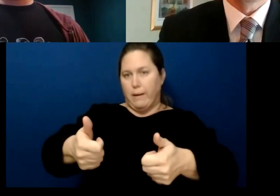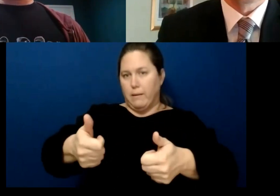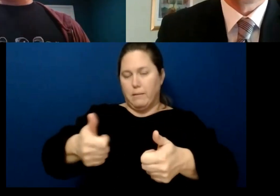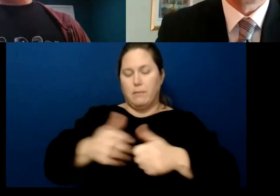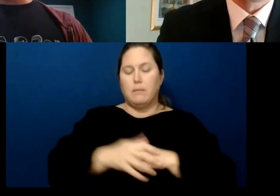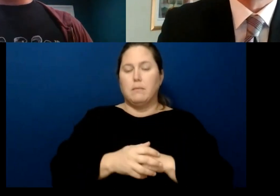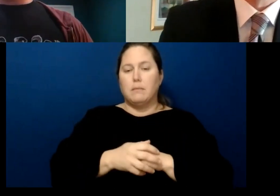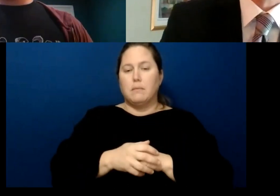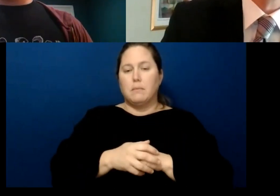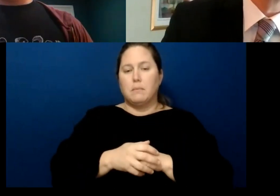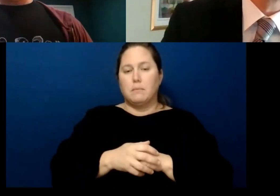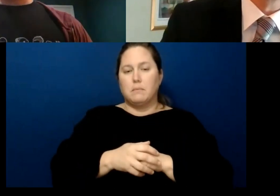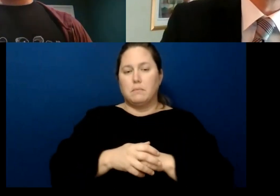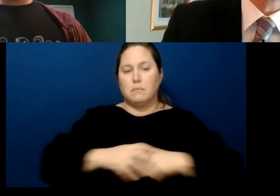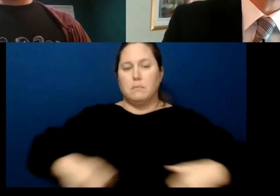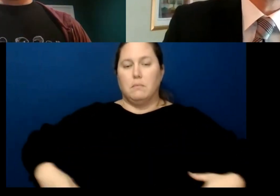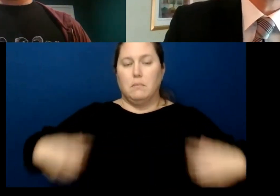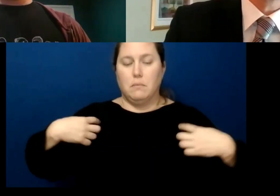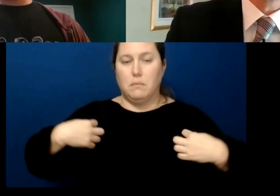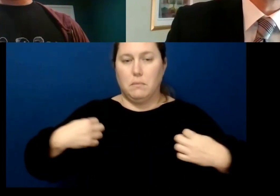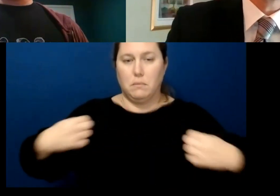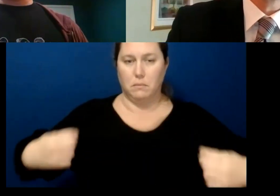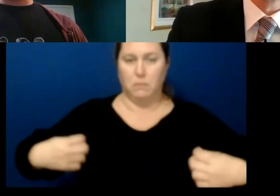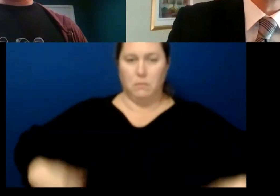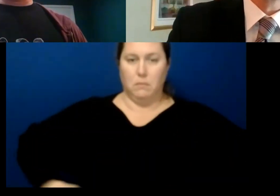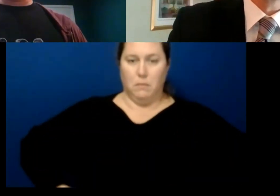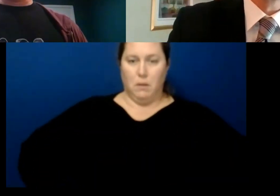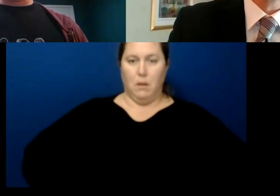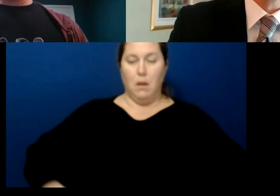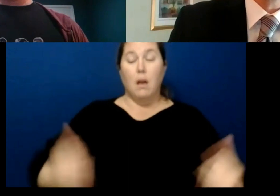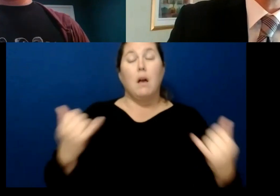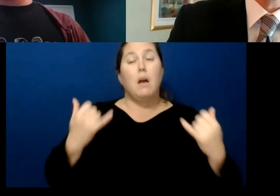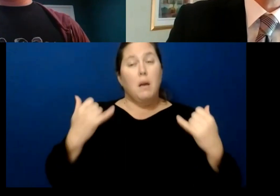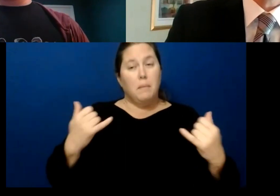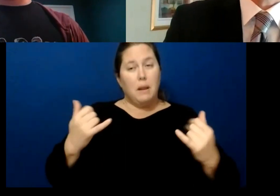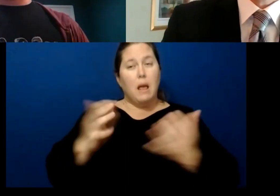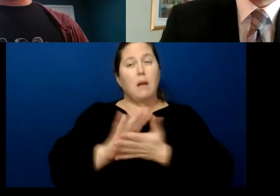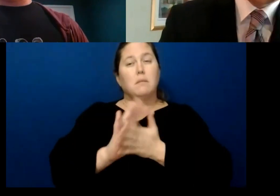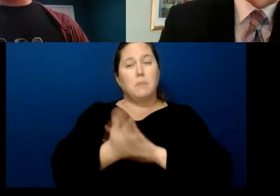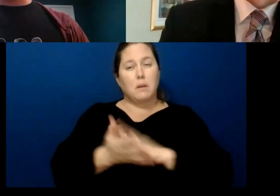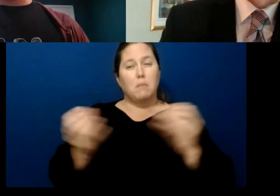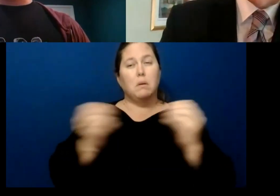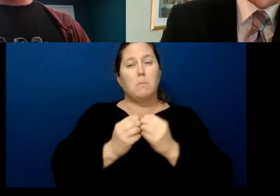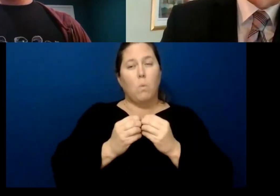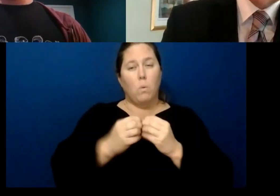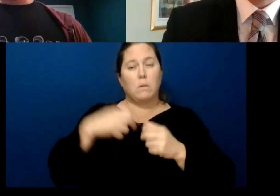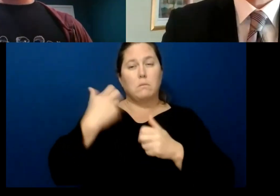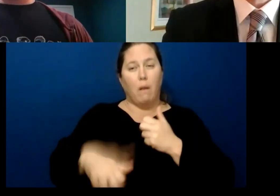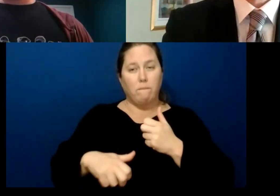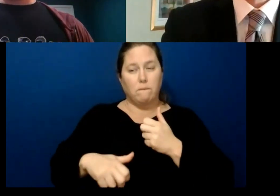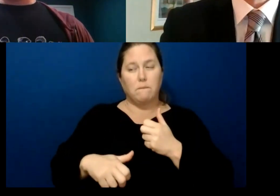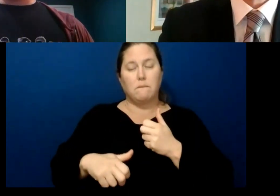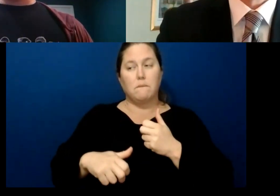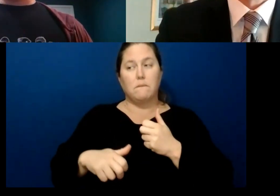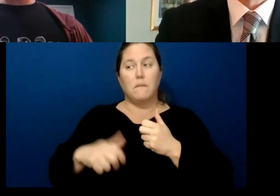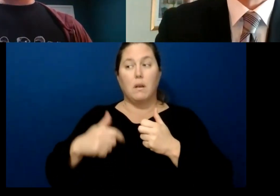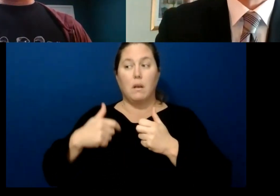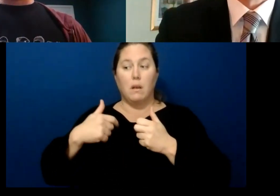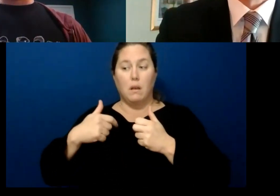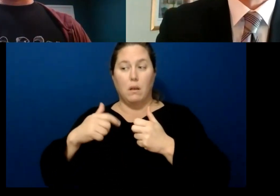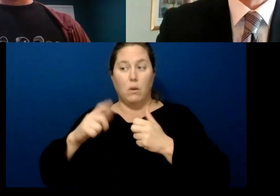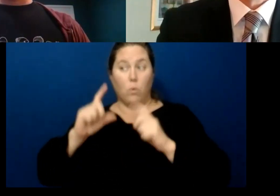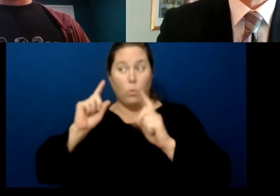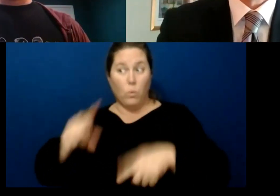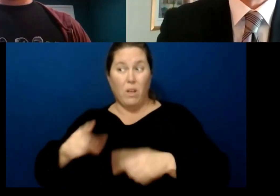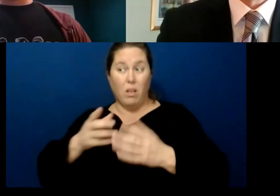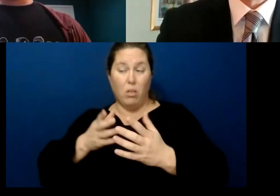is, in the other end of things, it is getting increasingly difficult in being able to show that you went to college and that you went through the meat